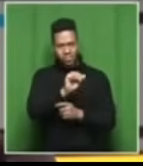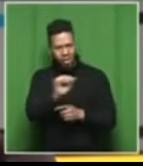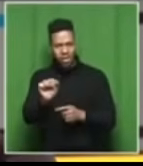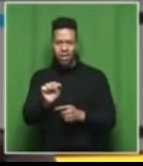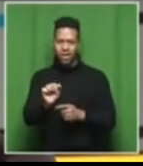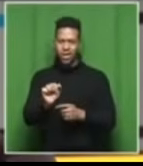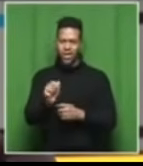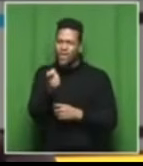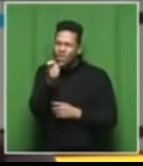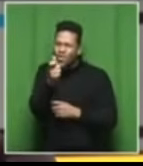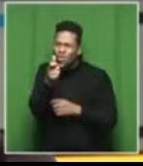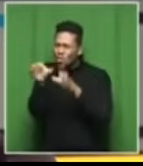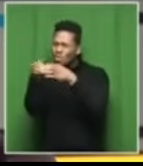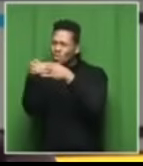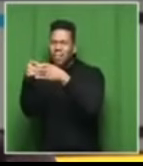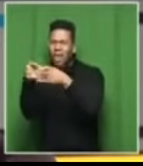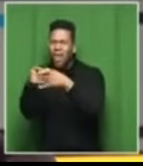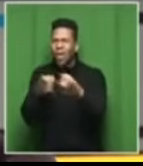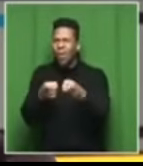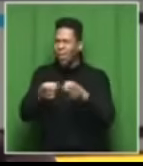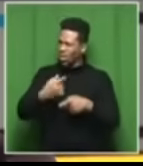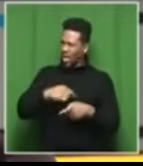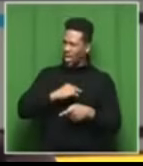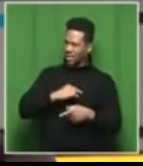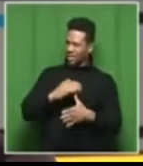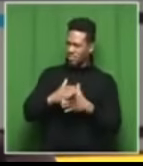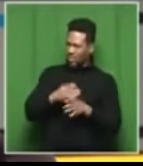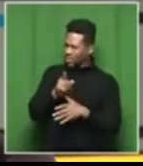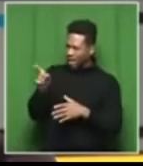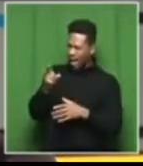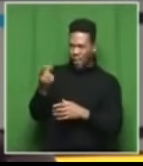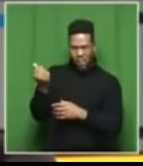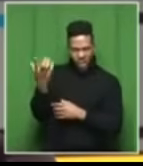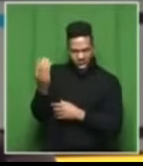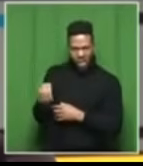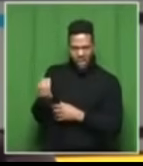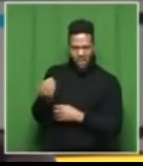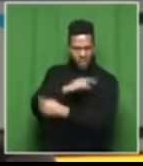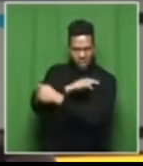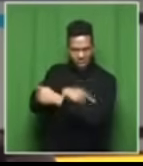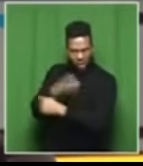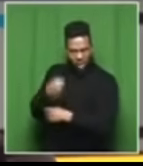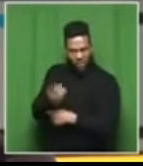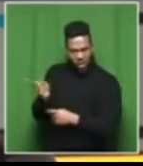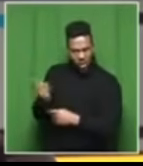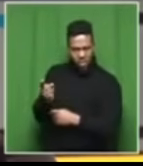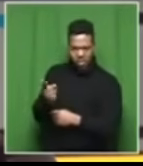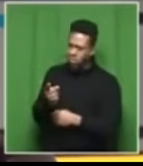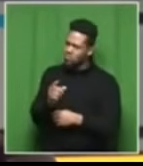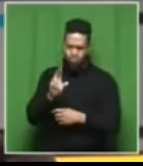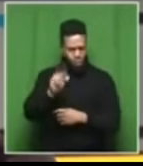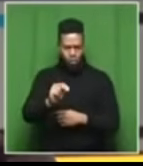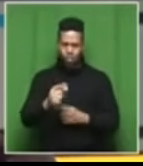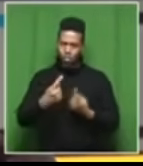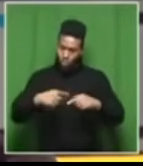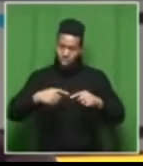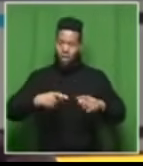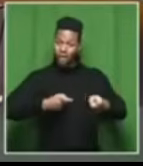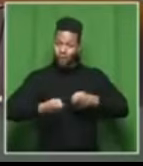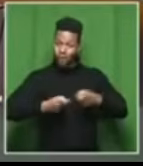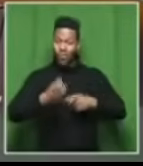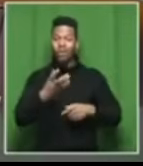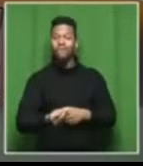few that there's context and money and think they have power. We are in charge. The box must be shown on